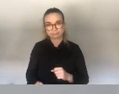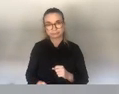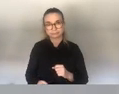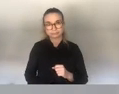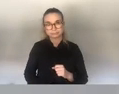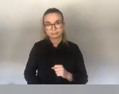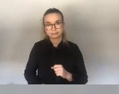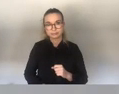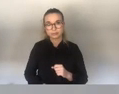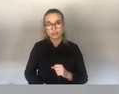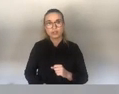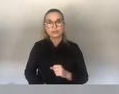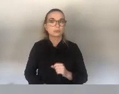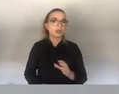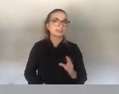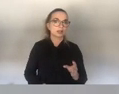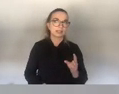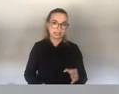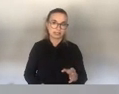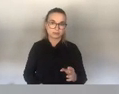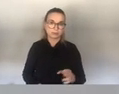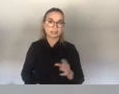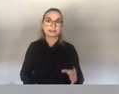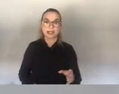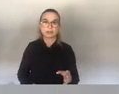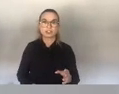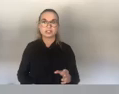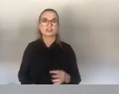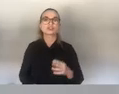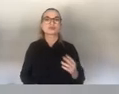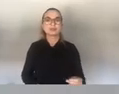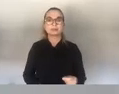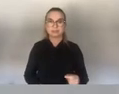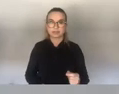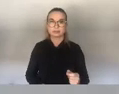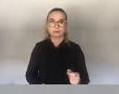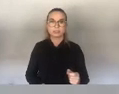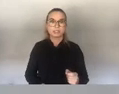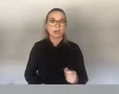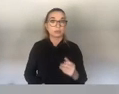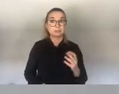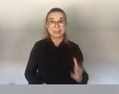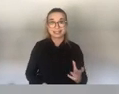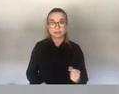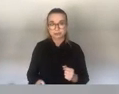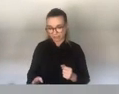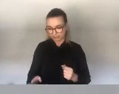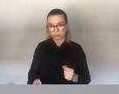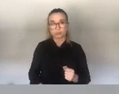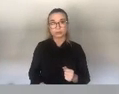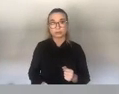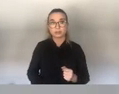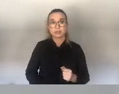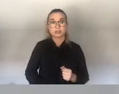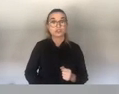technology. So we are starting niche, but this technology is extremely flexible, and we plan to expand